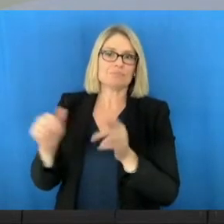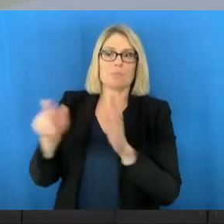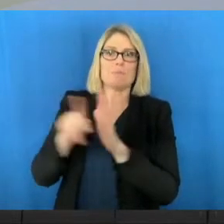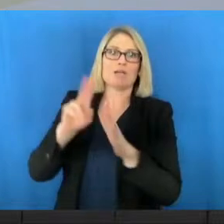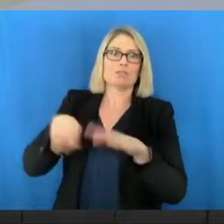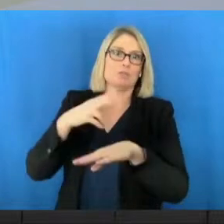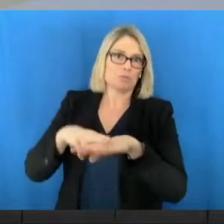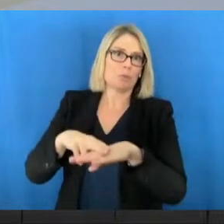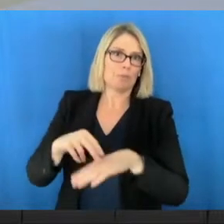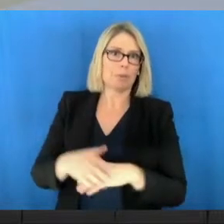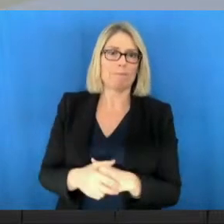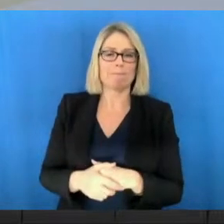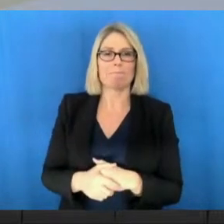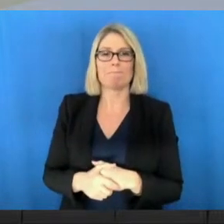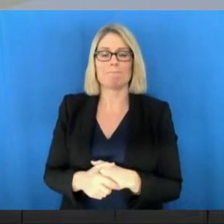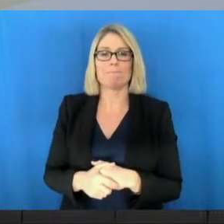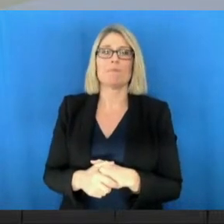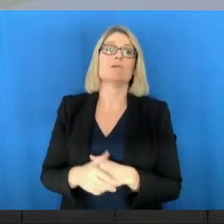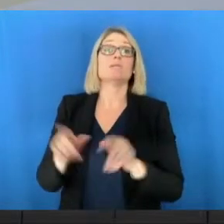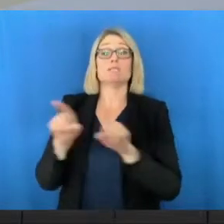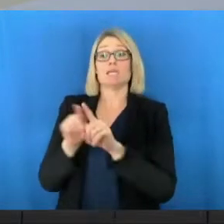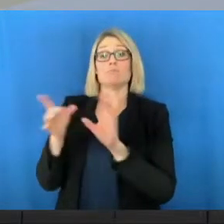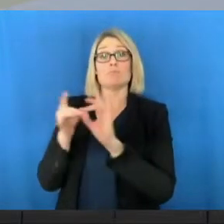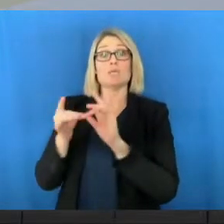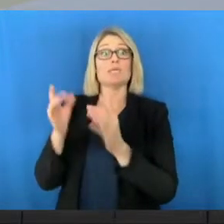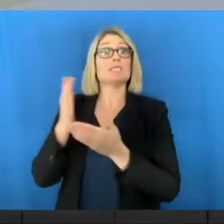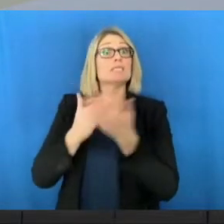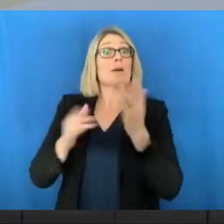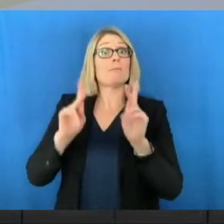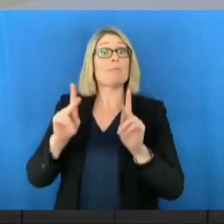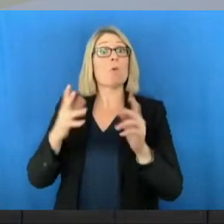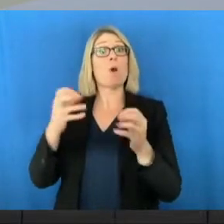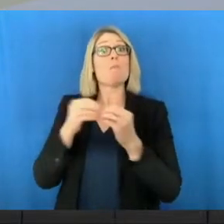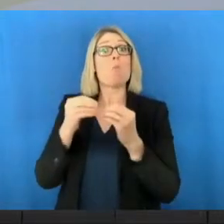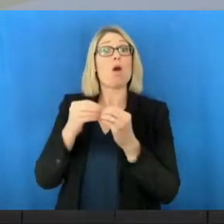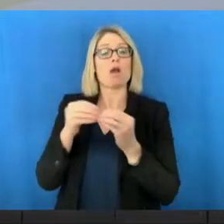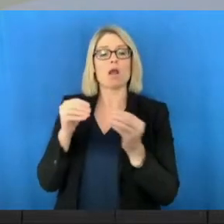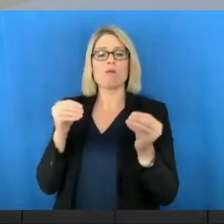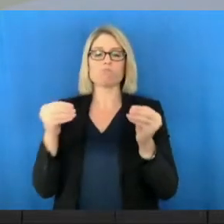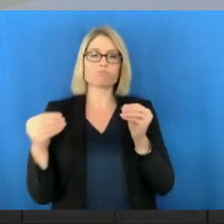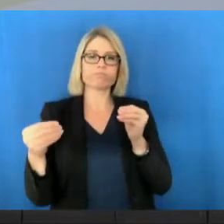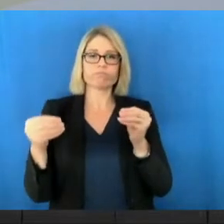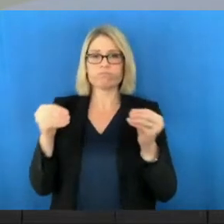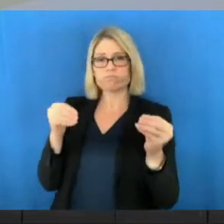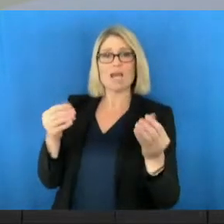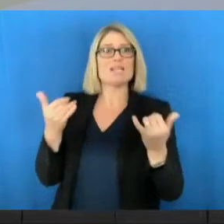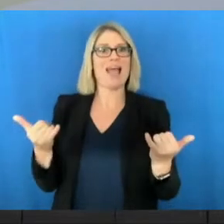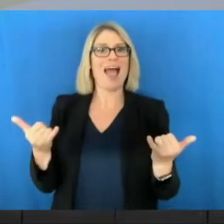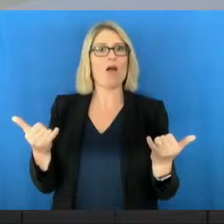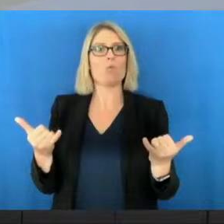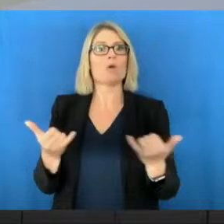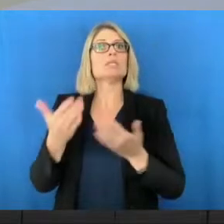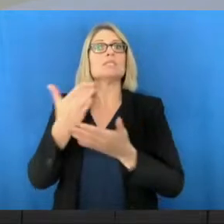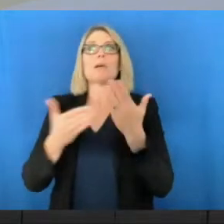noted before, some people want the measures to be eased more quickly, and others want the process to be